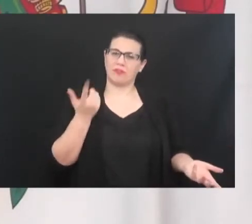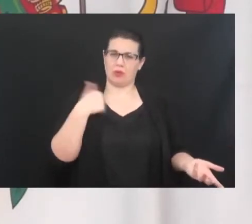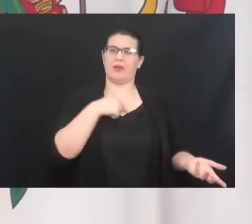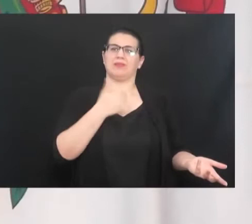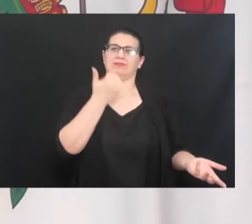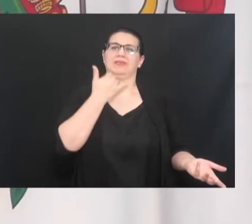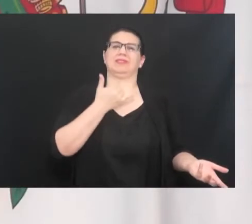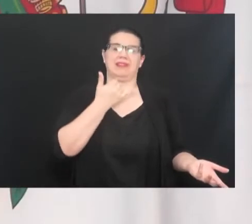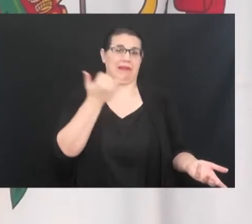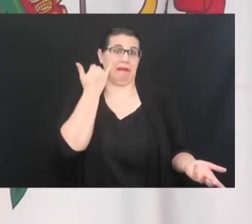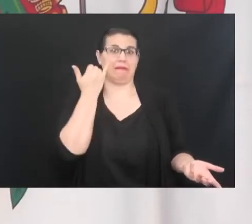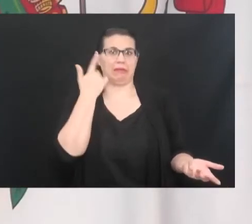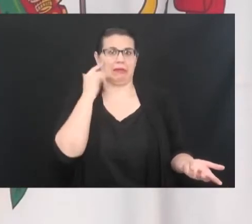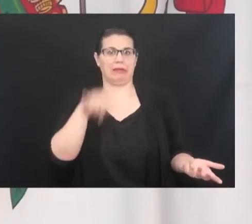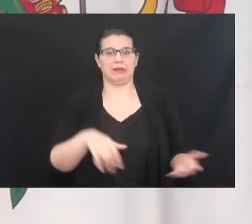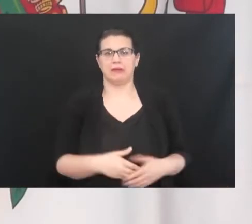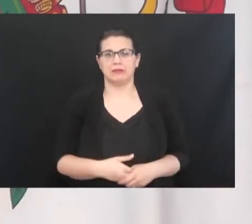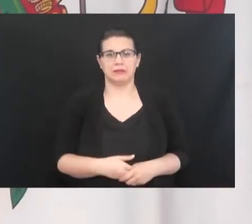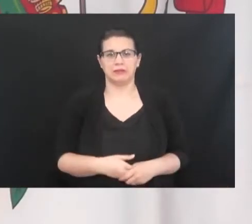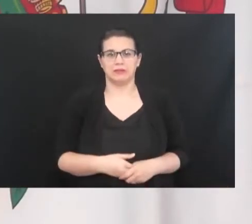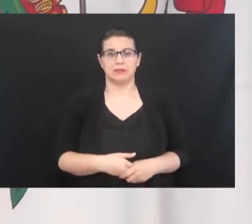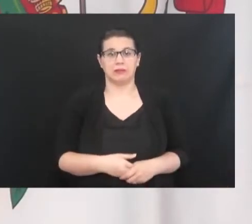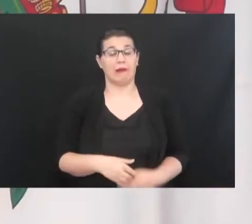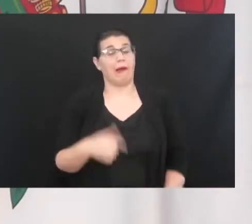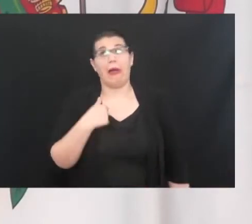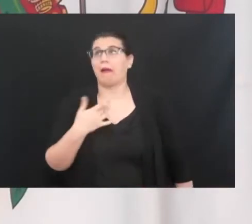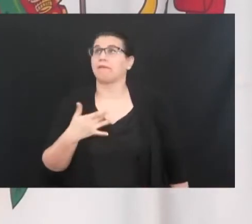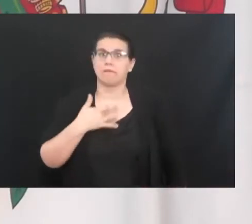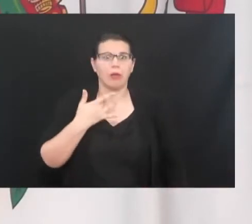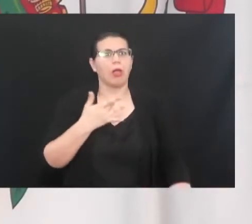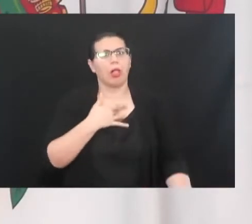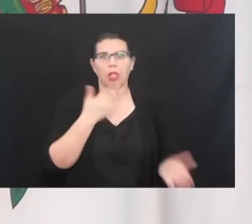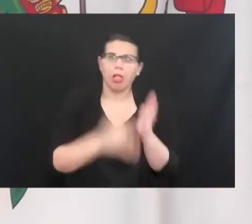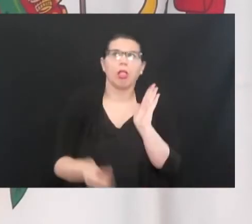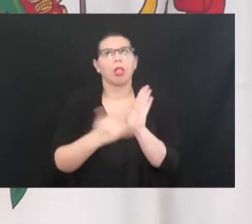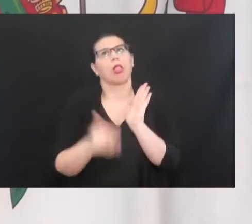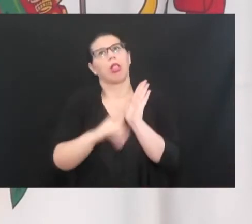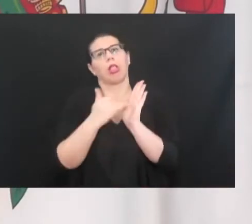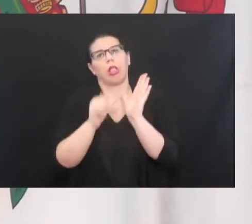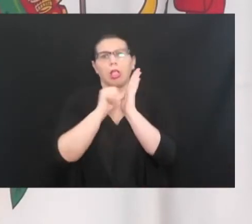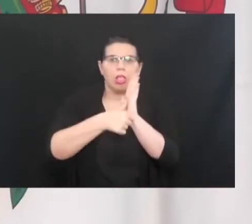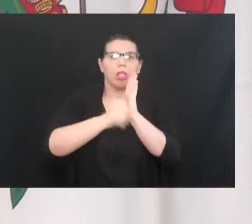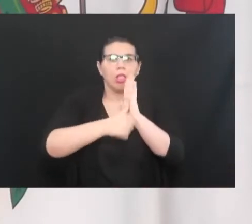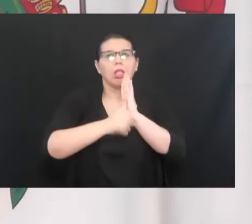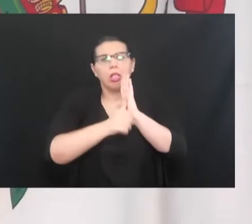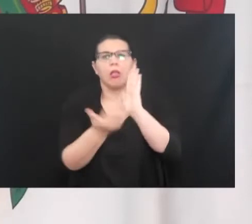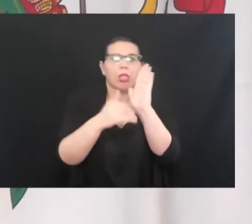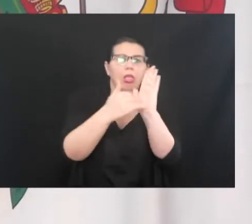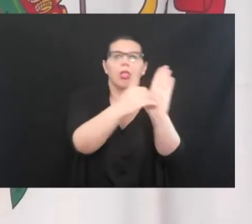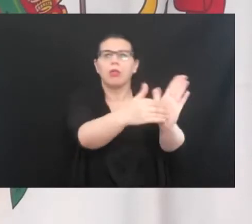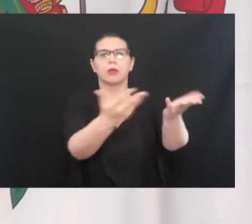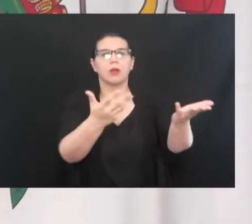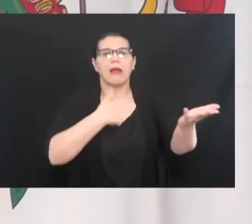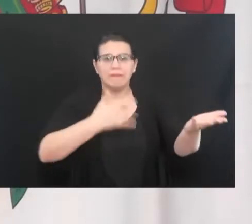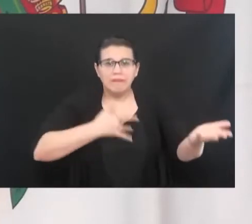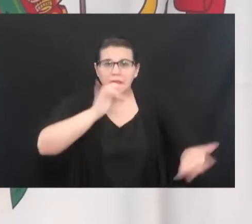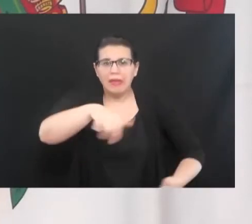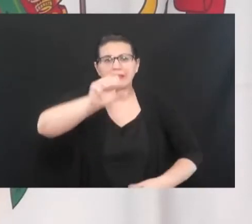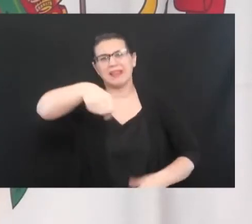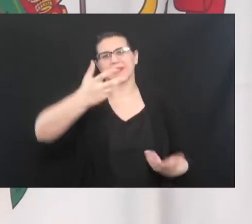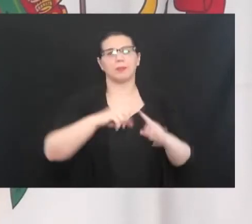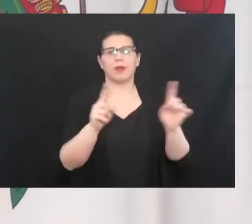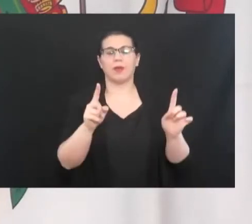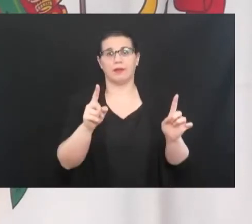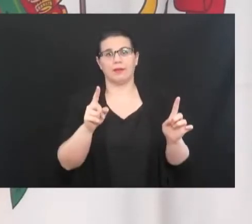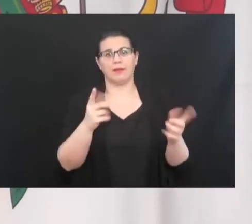I know it feels like I'm beating my head against the wall, and that's really the feeling, and